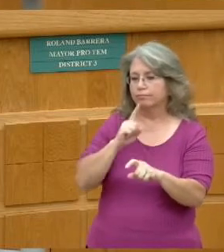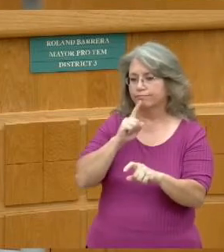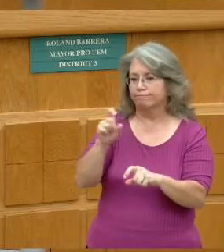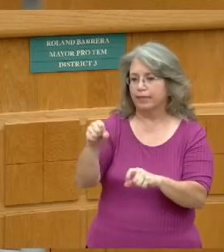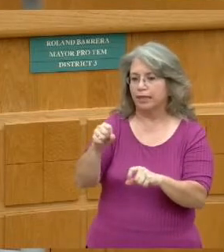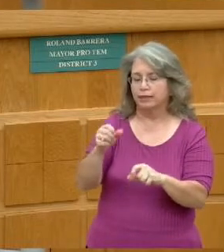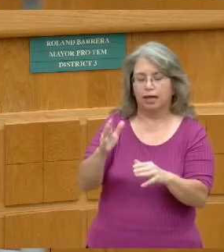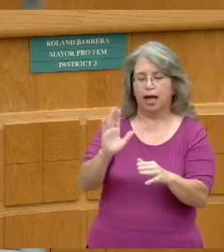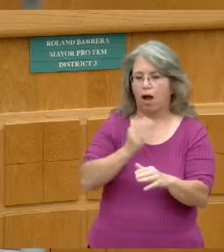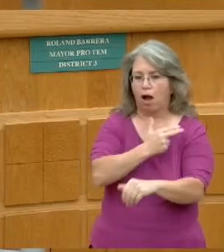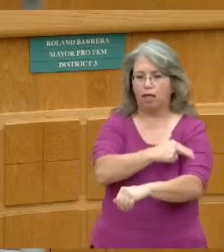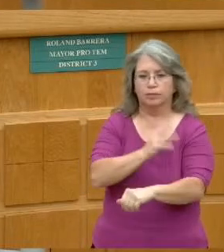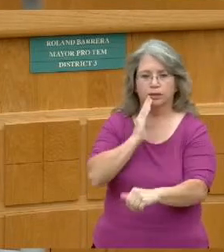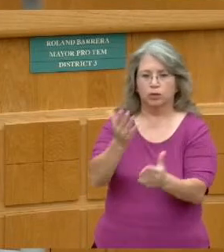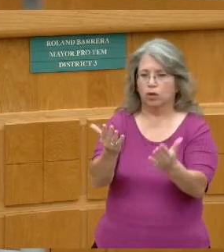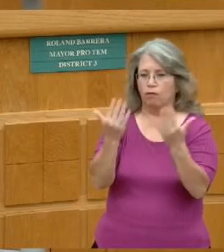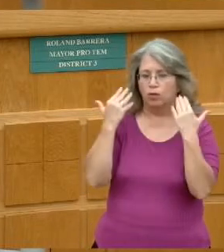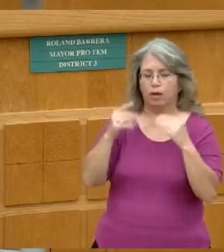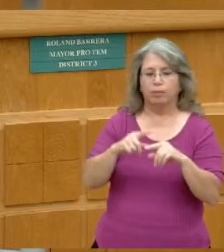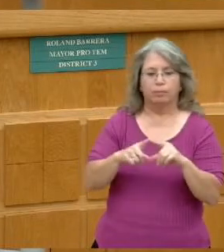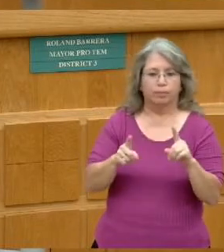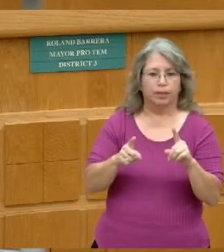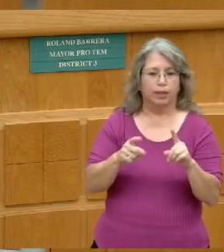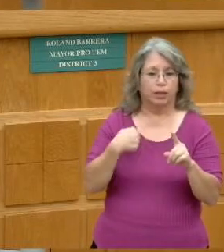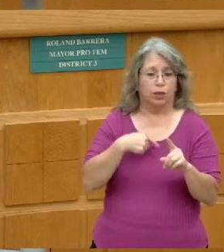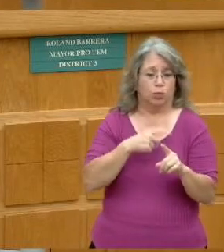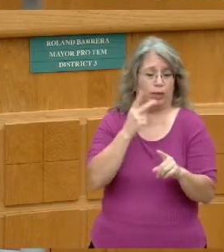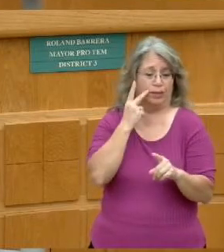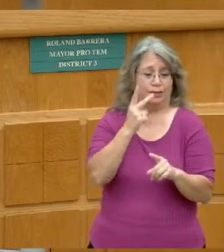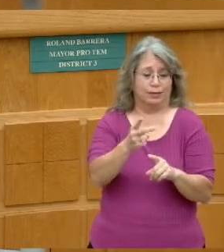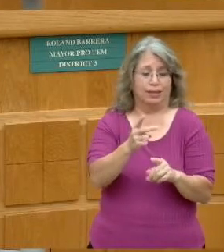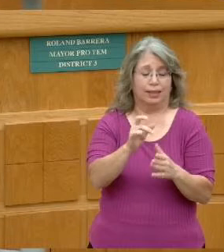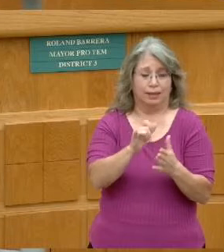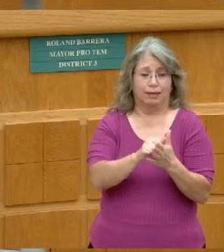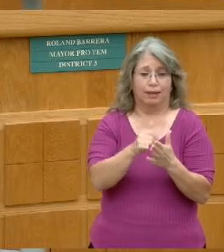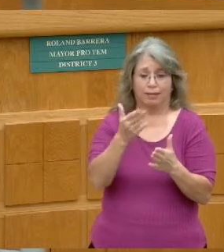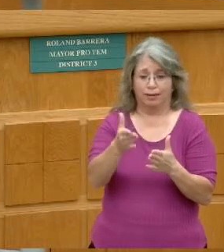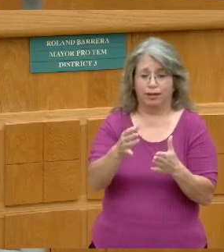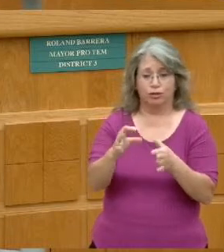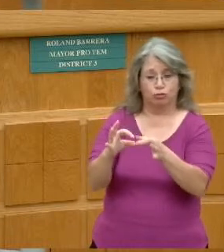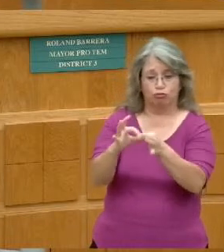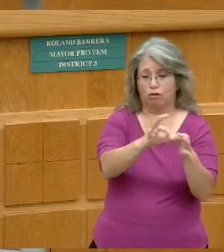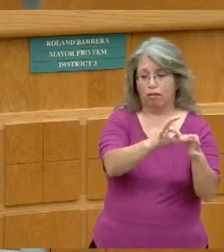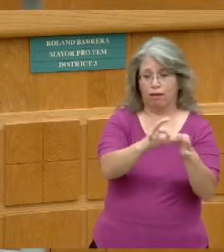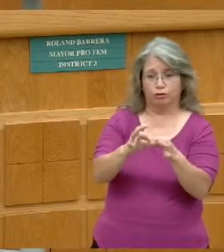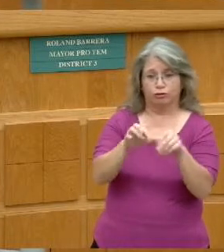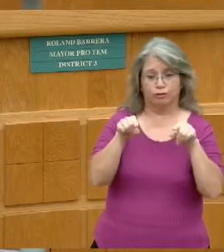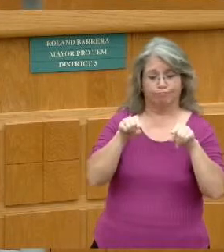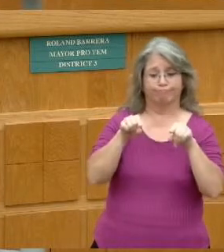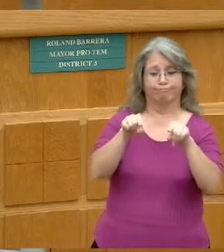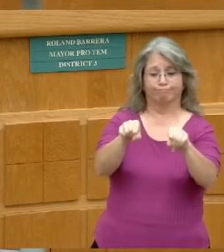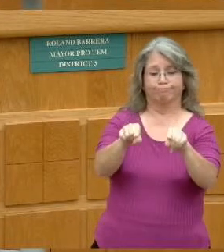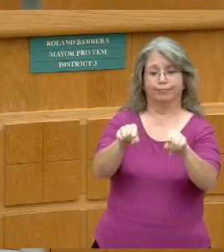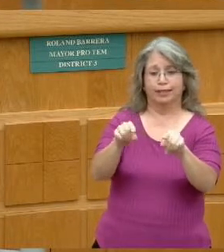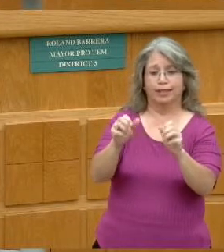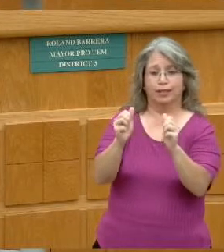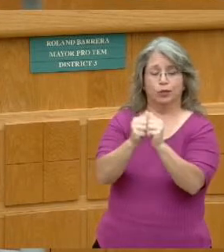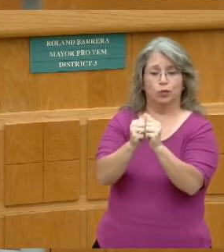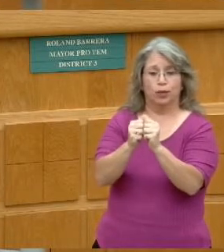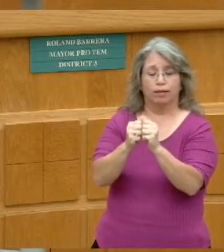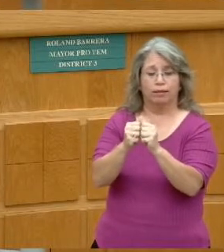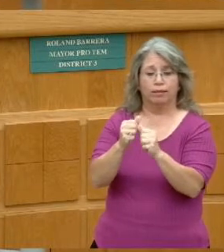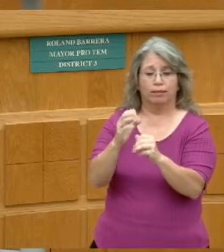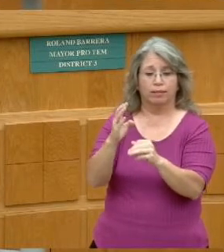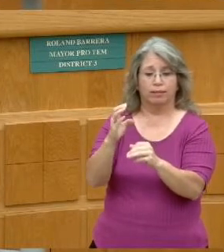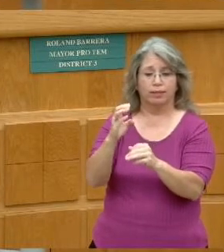Right now, we see that there's a relationship between the cell phone encounters and exactly the amount of time that we